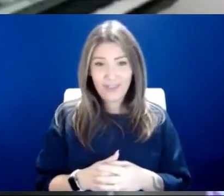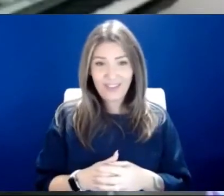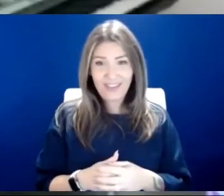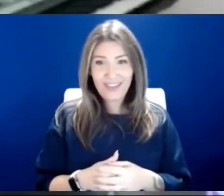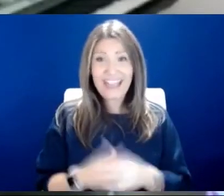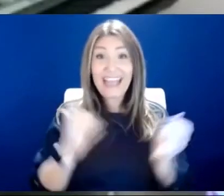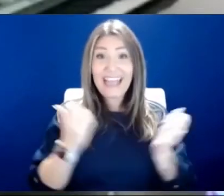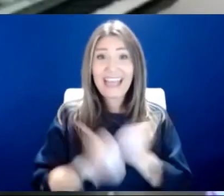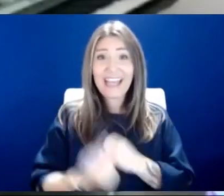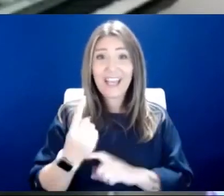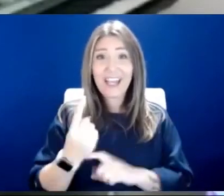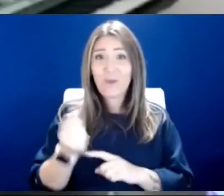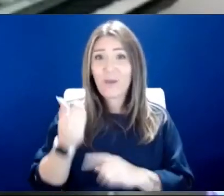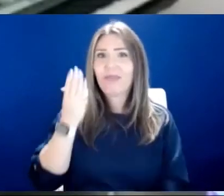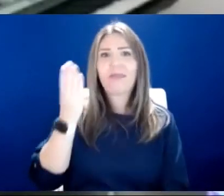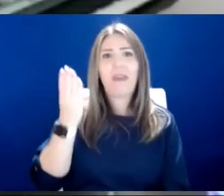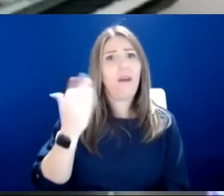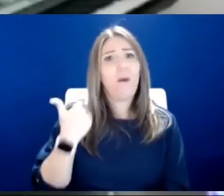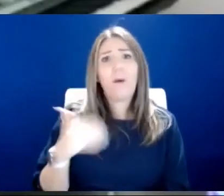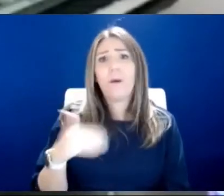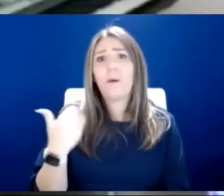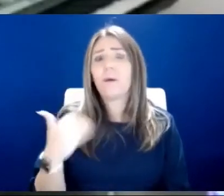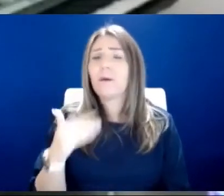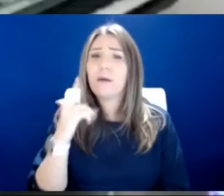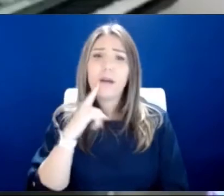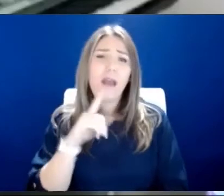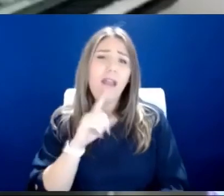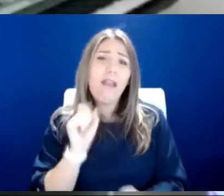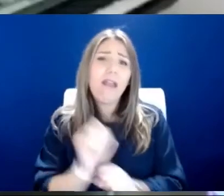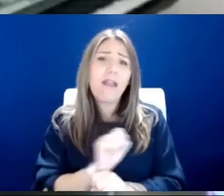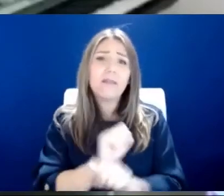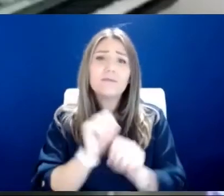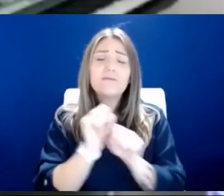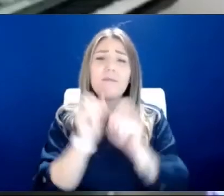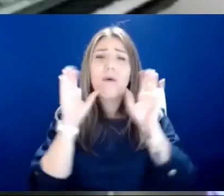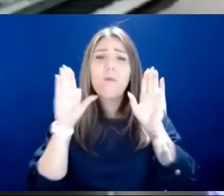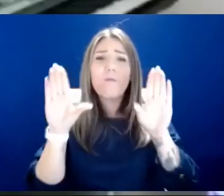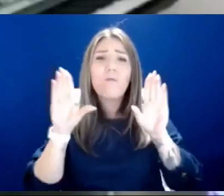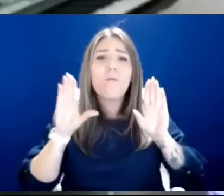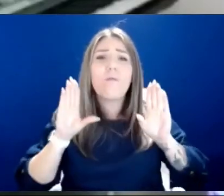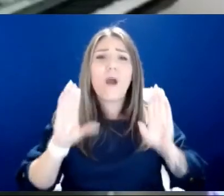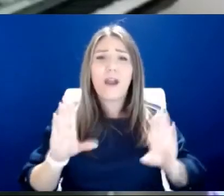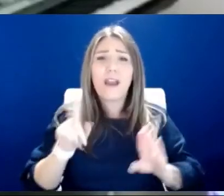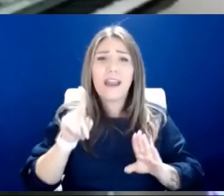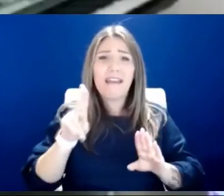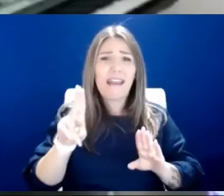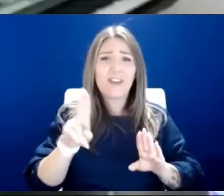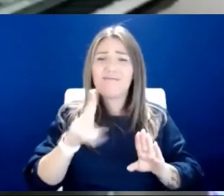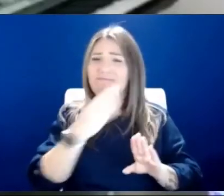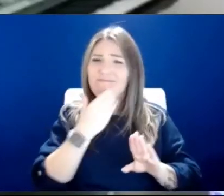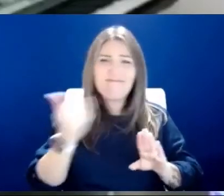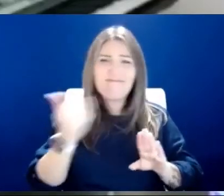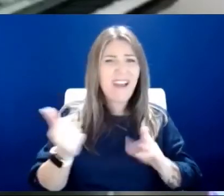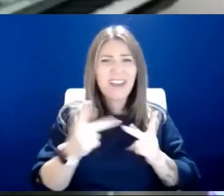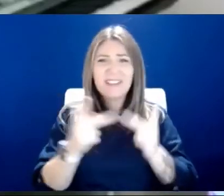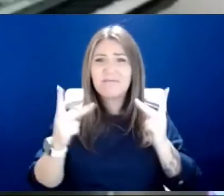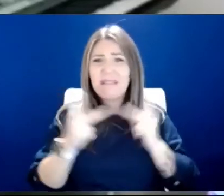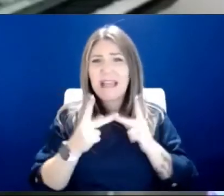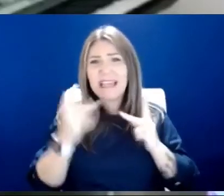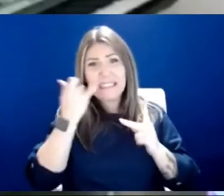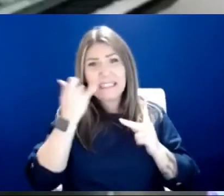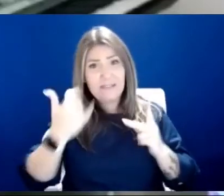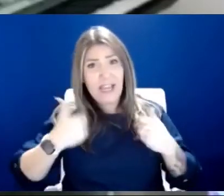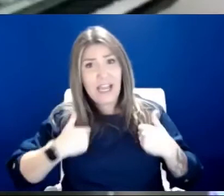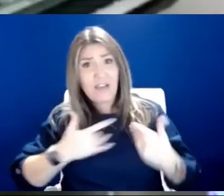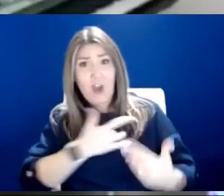everybody up there is just absolutely wonderful. KU is the best place you want to go if you got heart problems